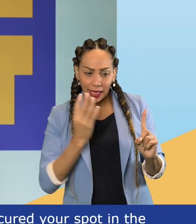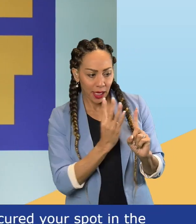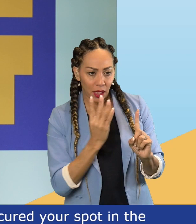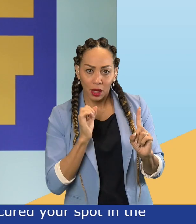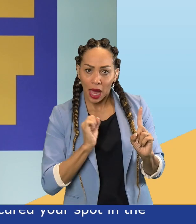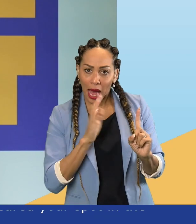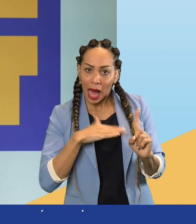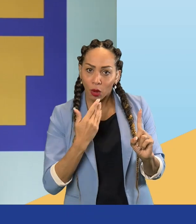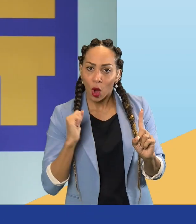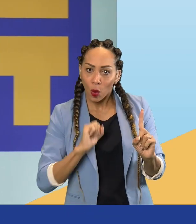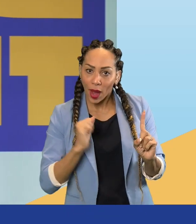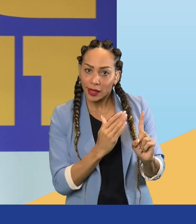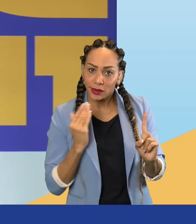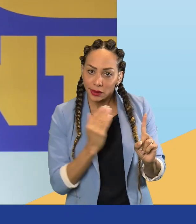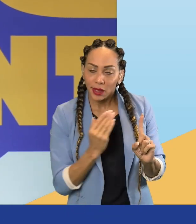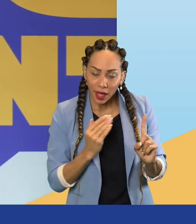that bit quicker.